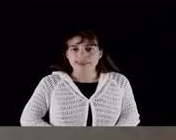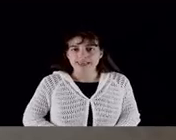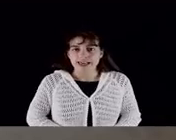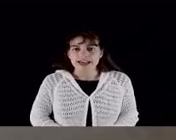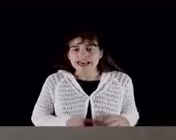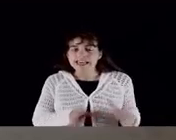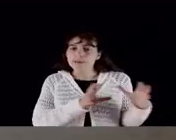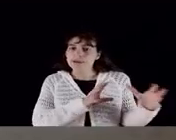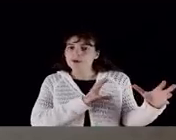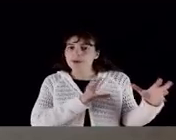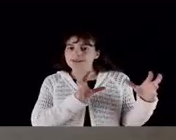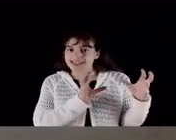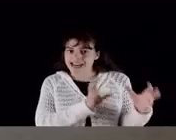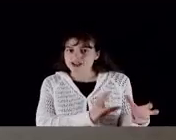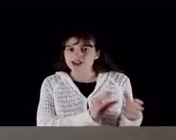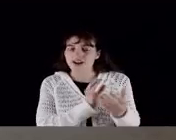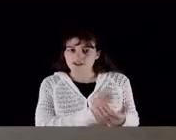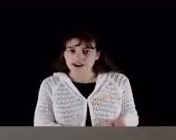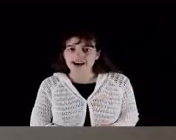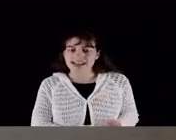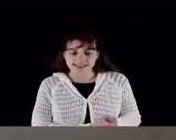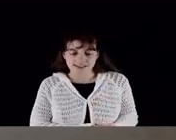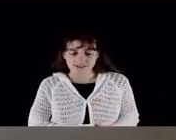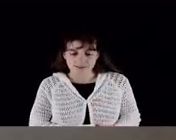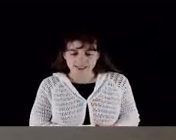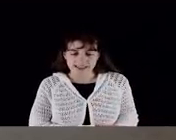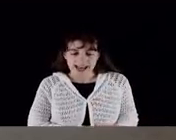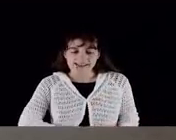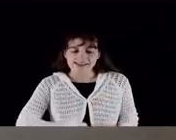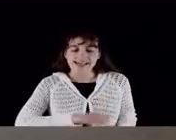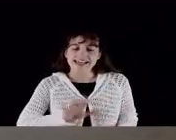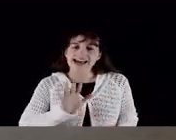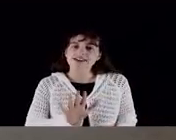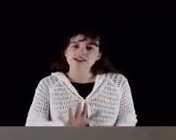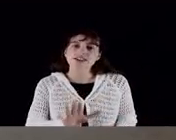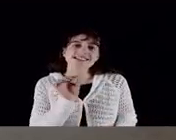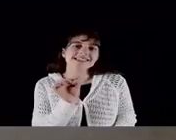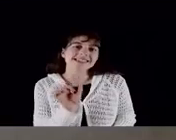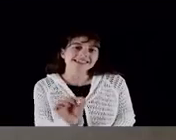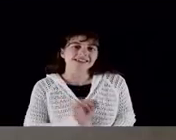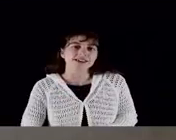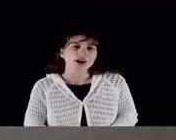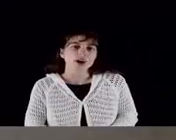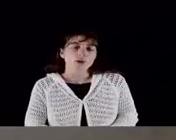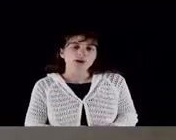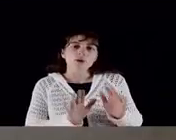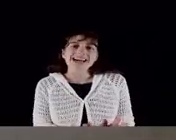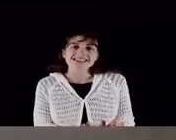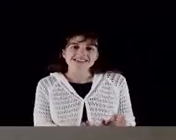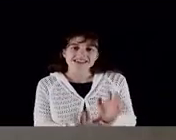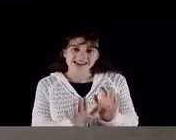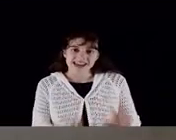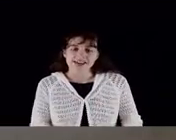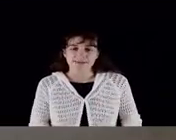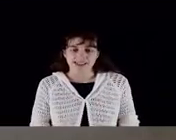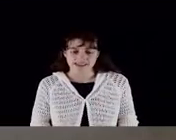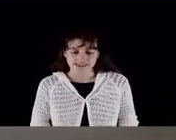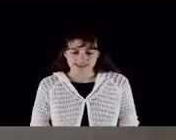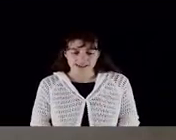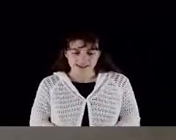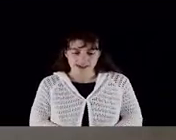be, they can be a representation of God and His government, and they can actually still or quiet the